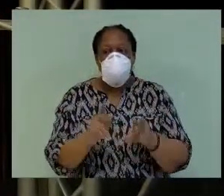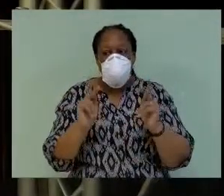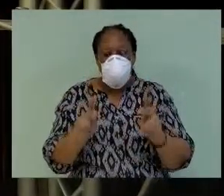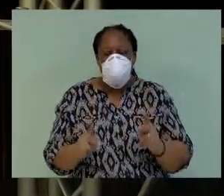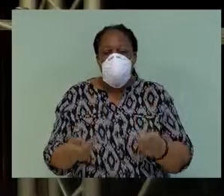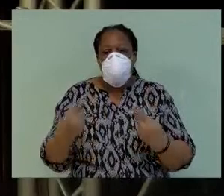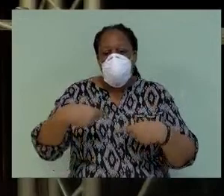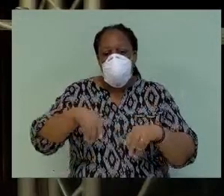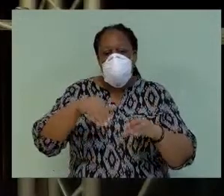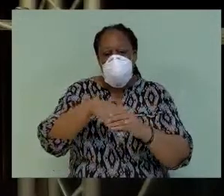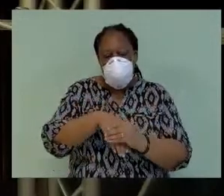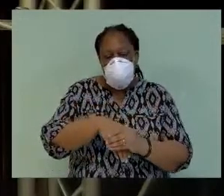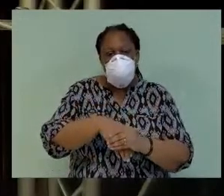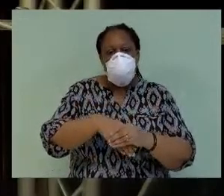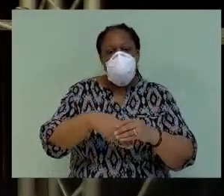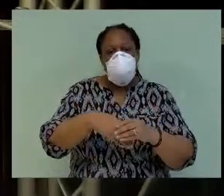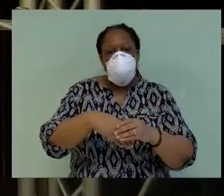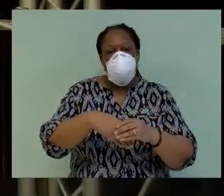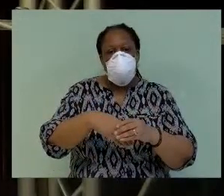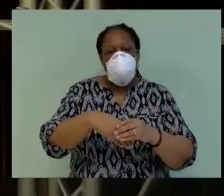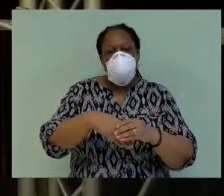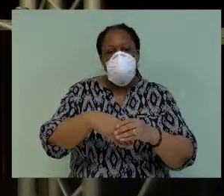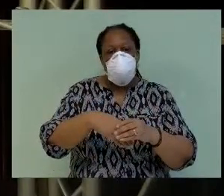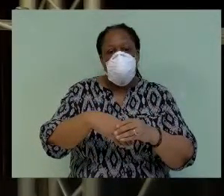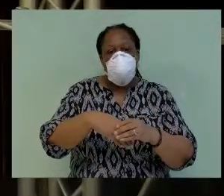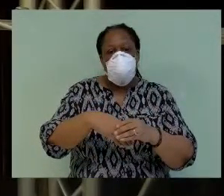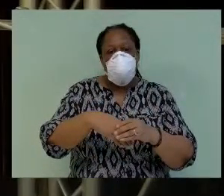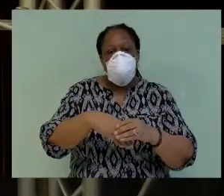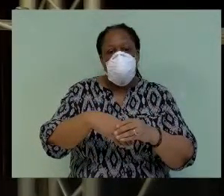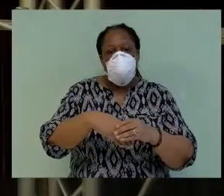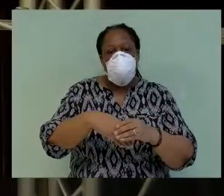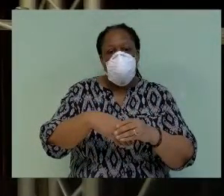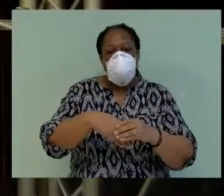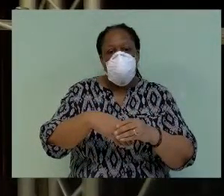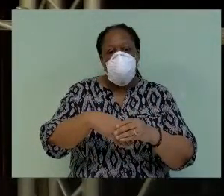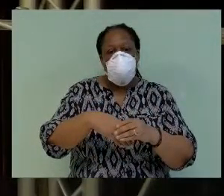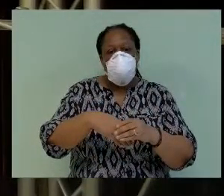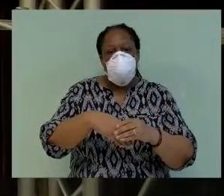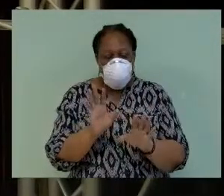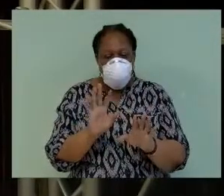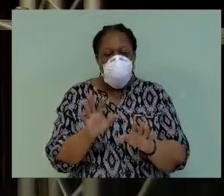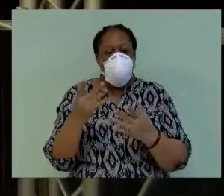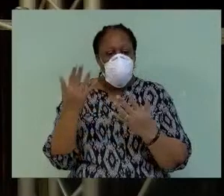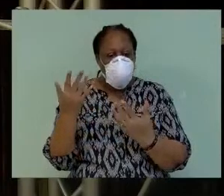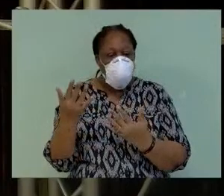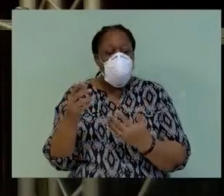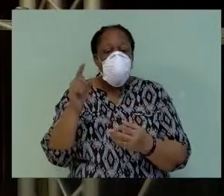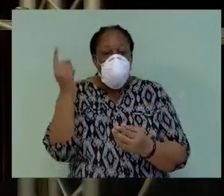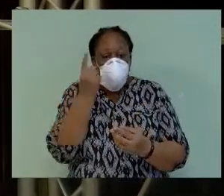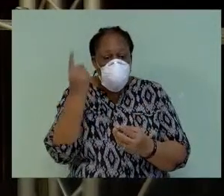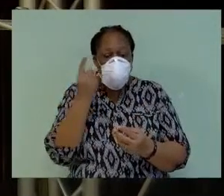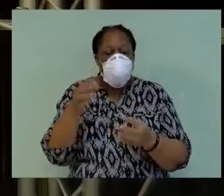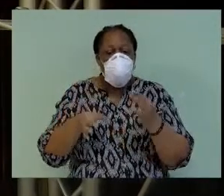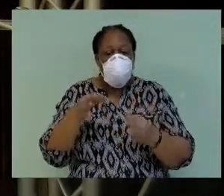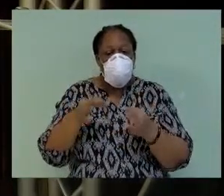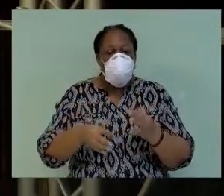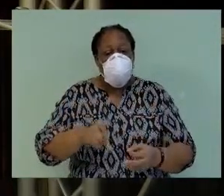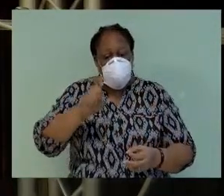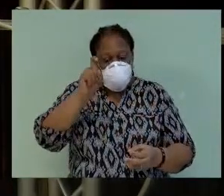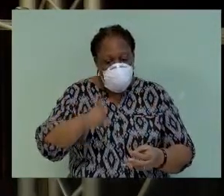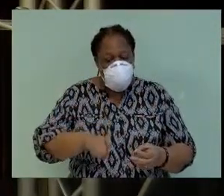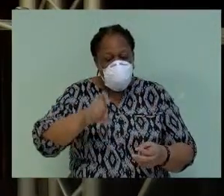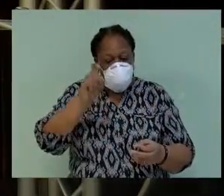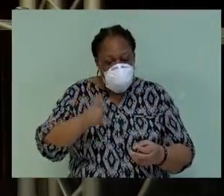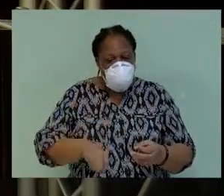be discouraged unless the judge determines that there is a genuine and absolute necessity